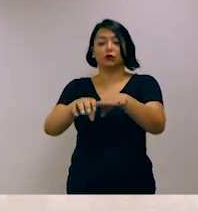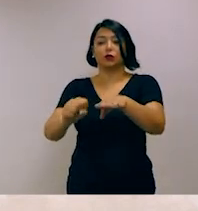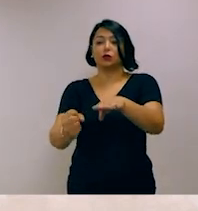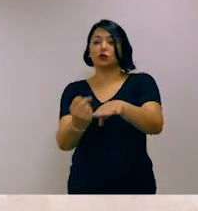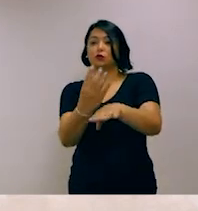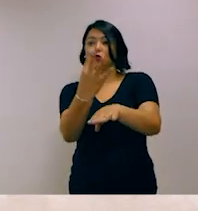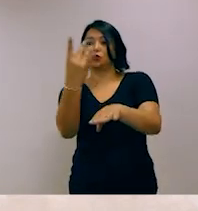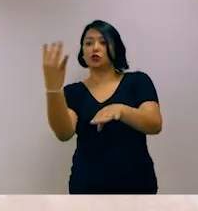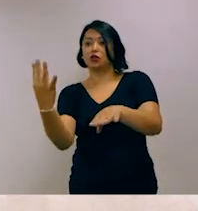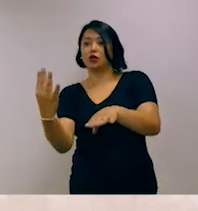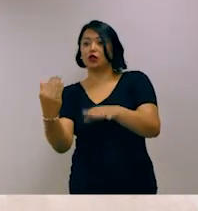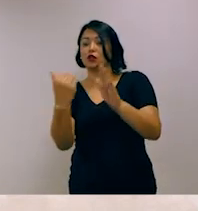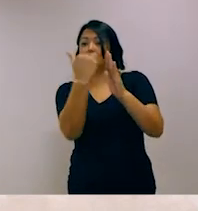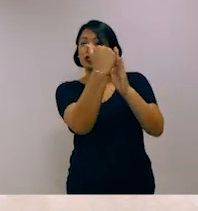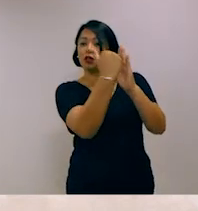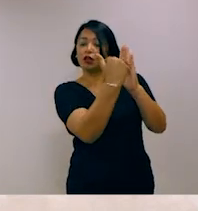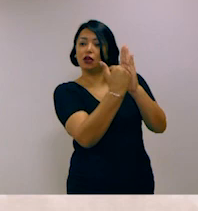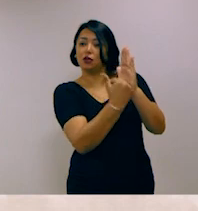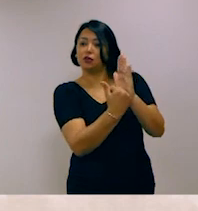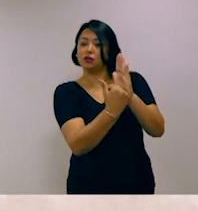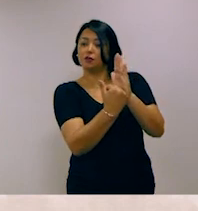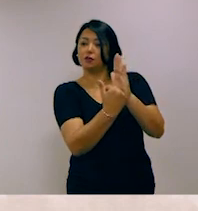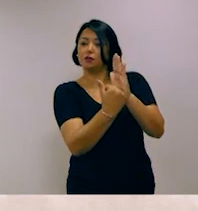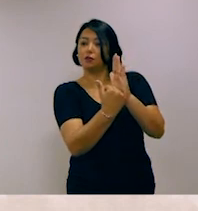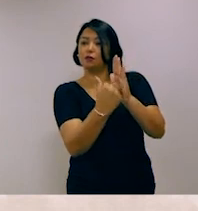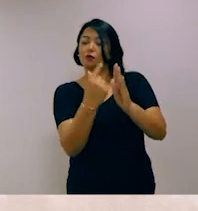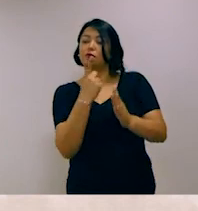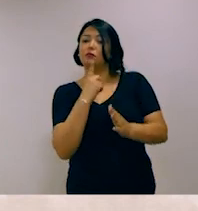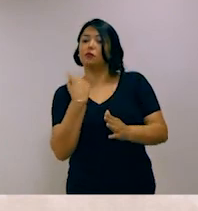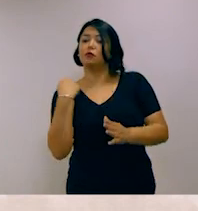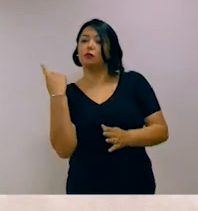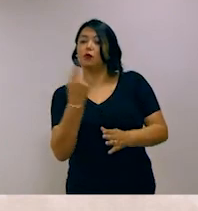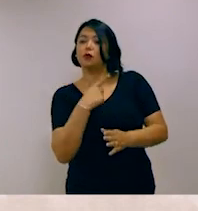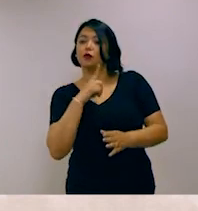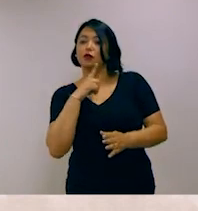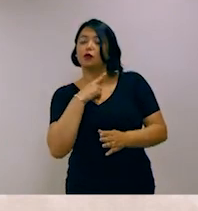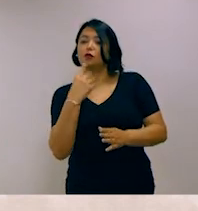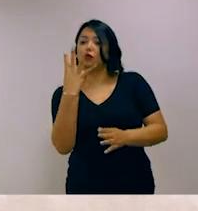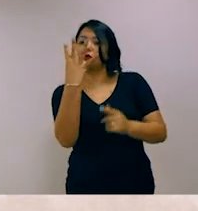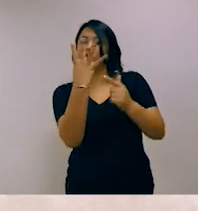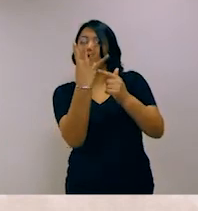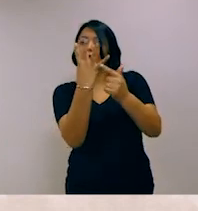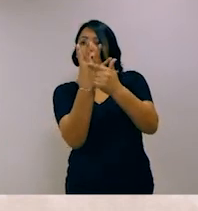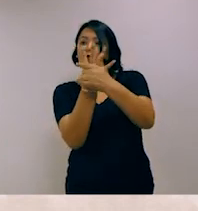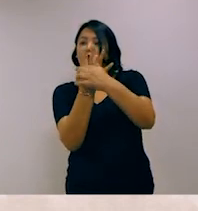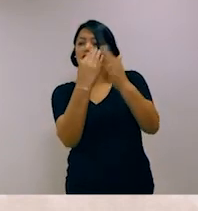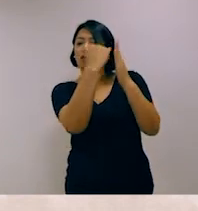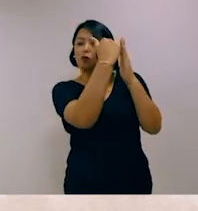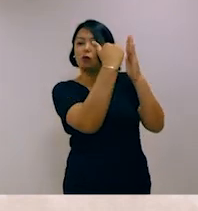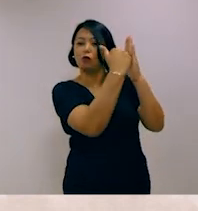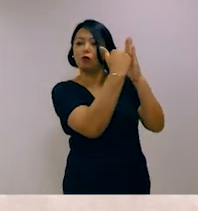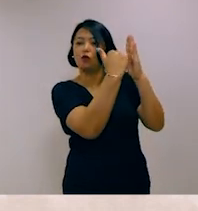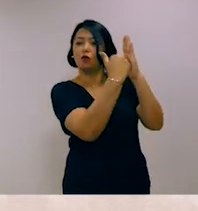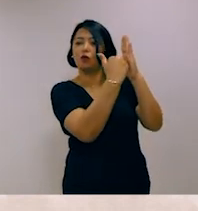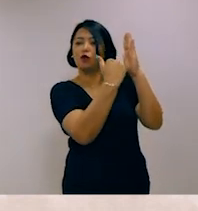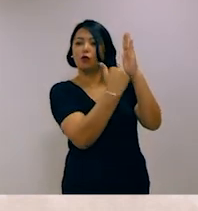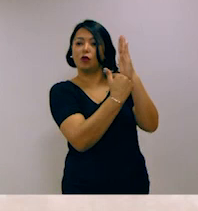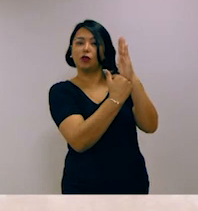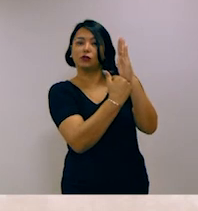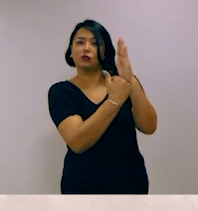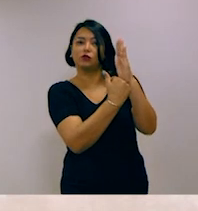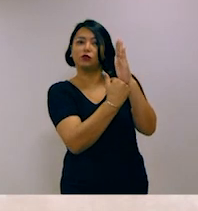the lack of balancing in the amount of occurrences or class occurrences, and